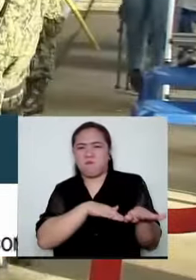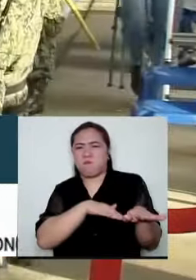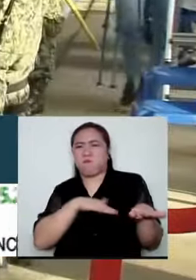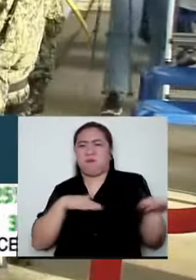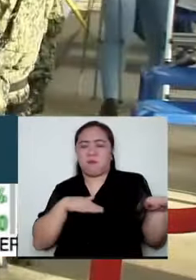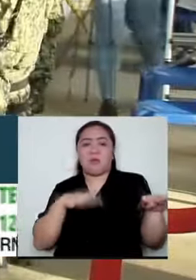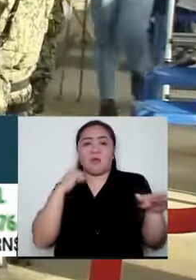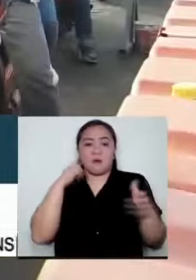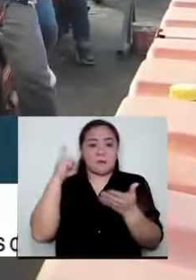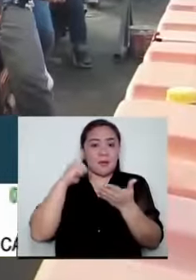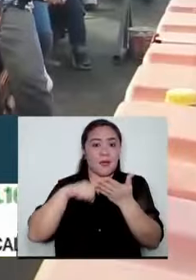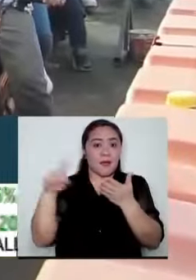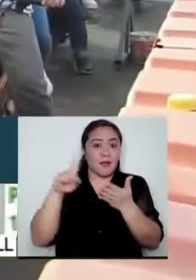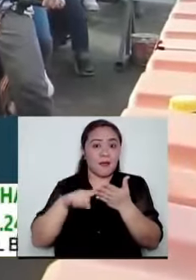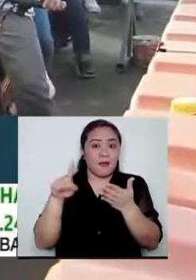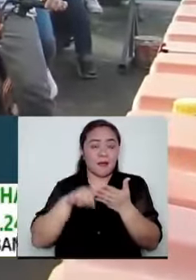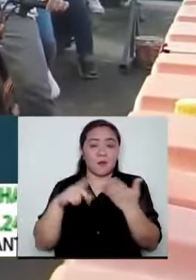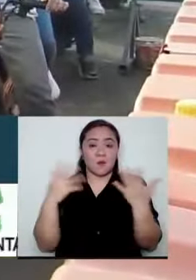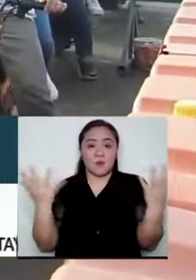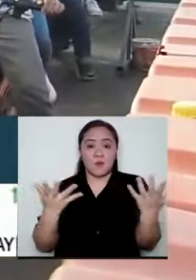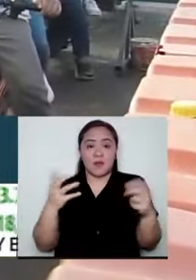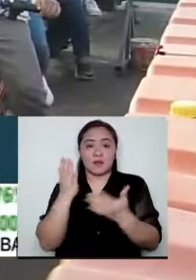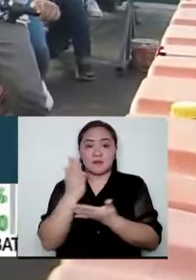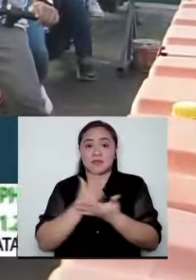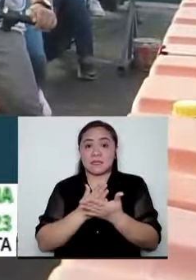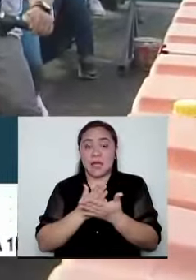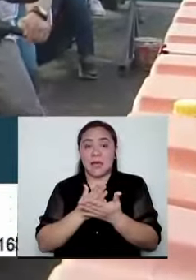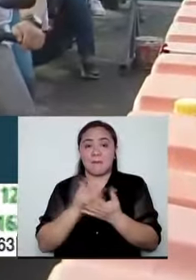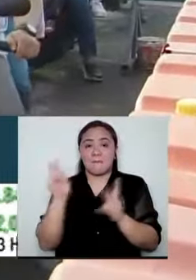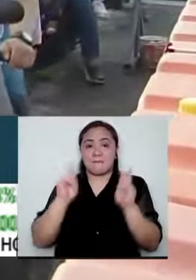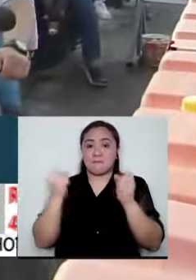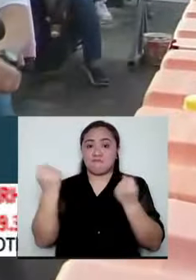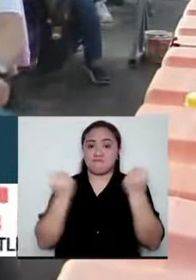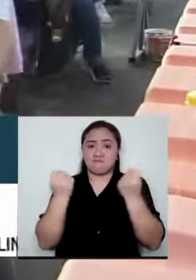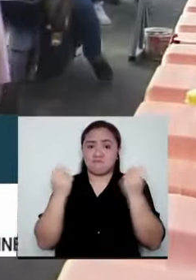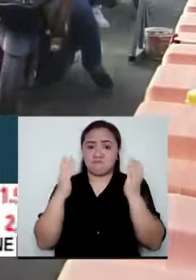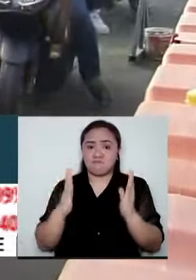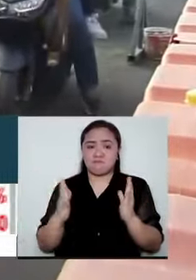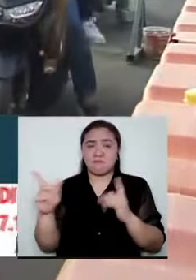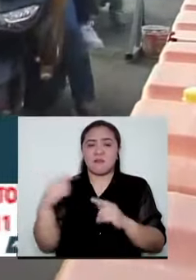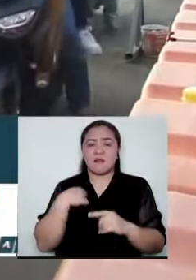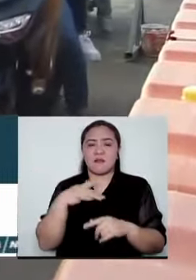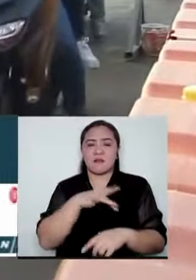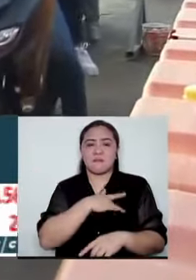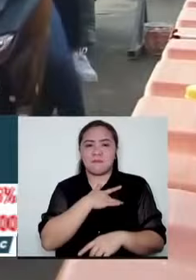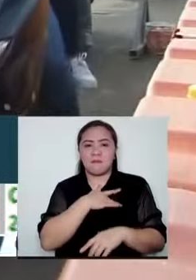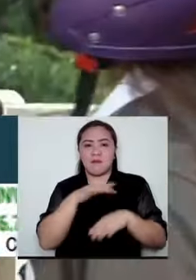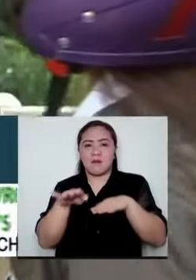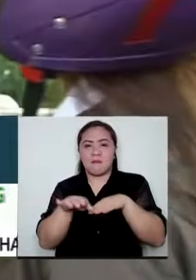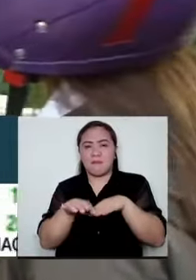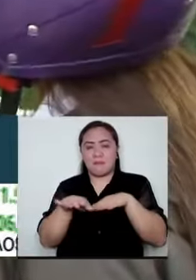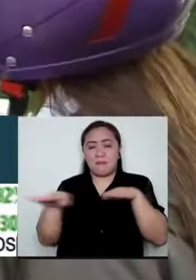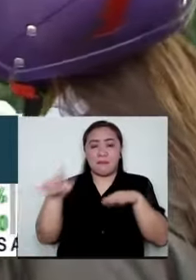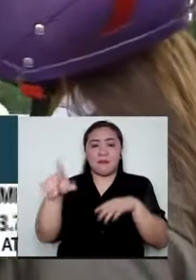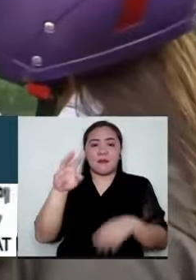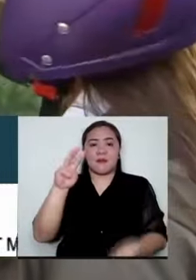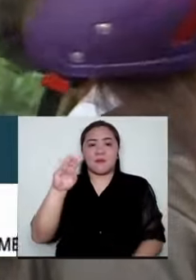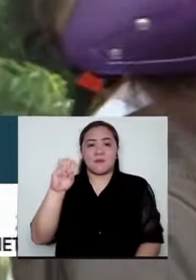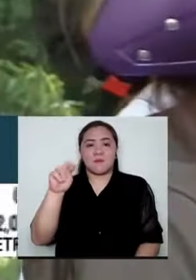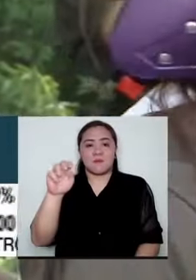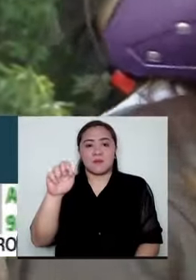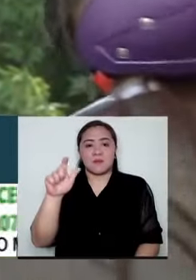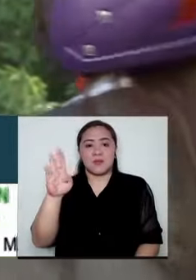has created. Some motorists say the tail end of the traffic is now at Montalvan, Rizal. The process